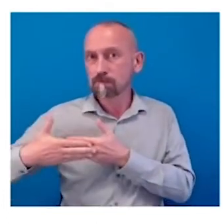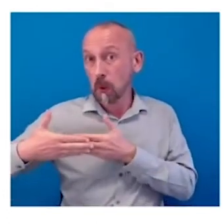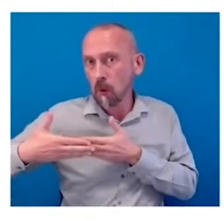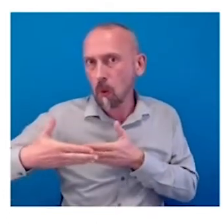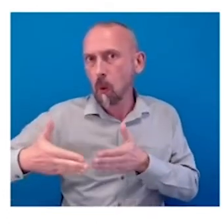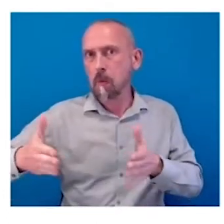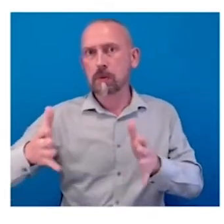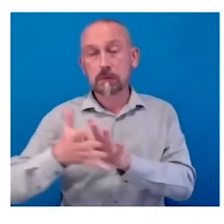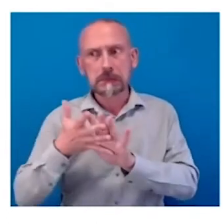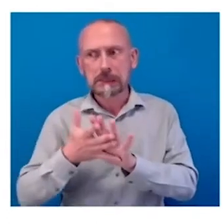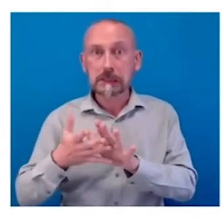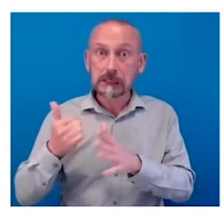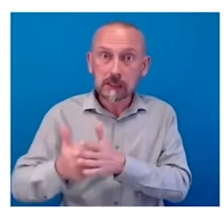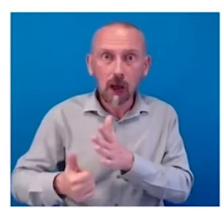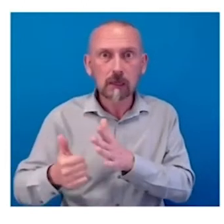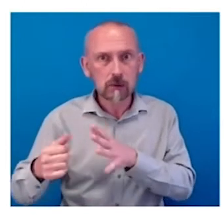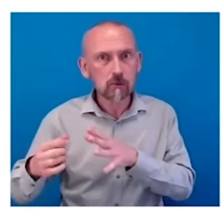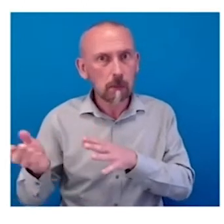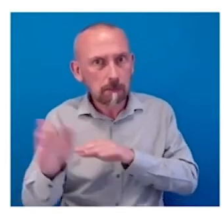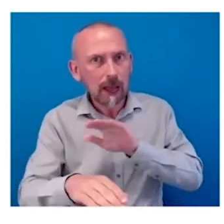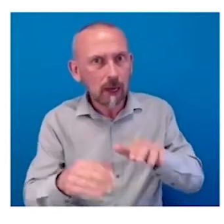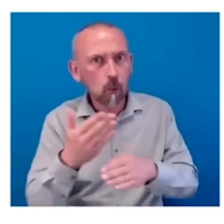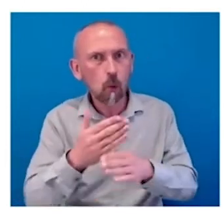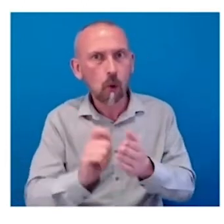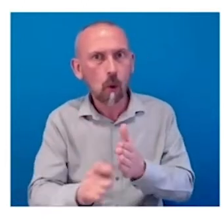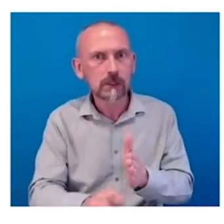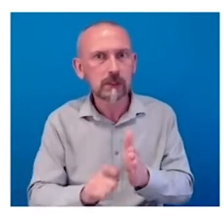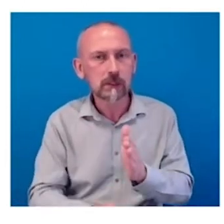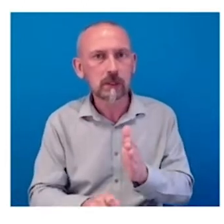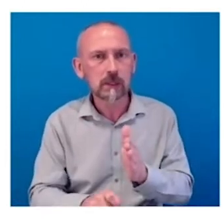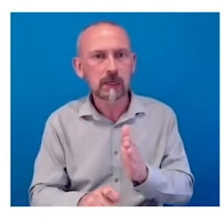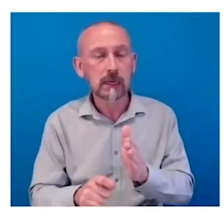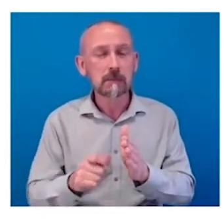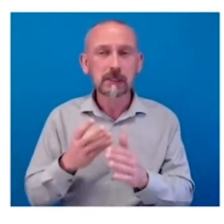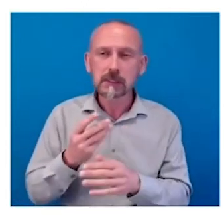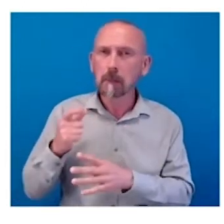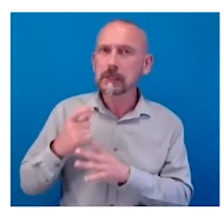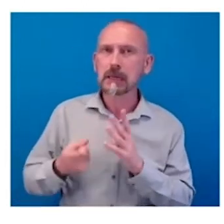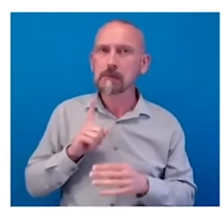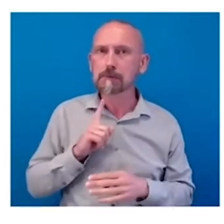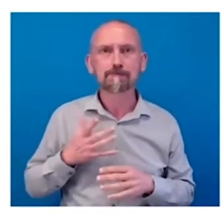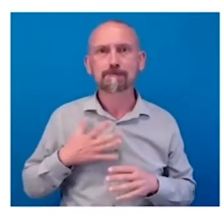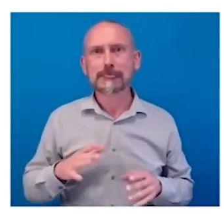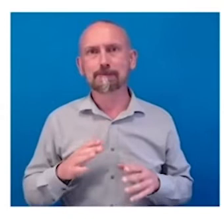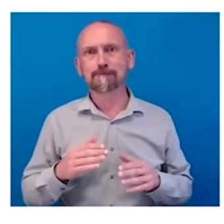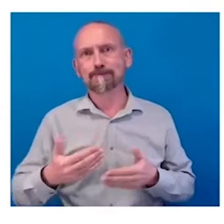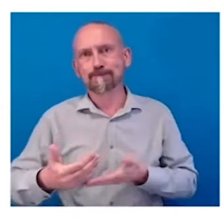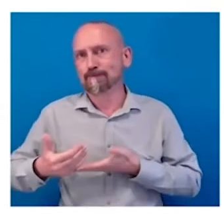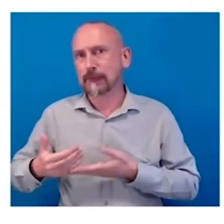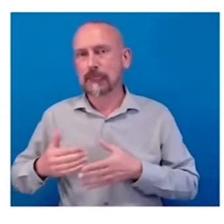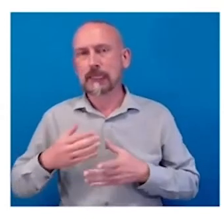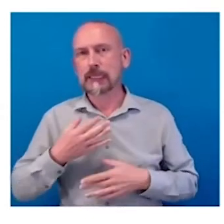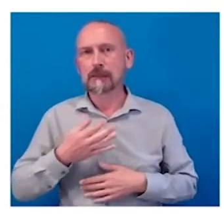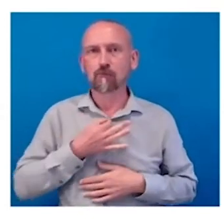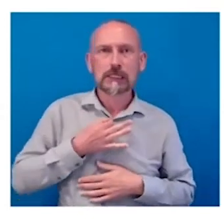to stay and continue working remotely for longer because they might need to shield. And so, yet again, it feels like the stakes are higher